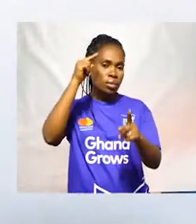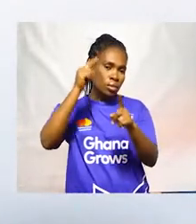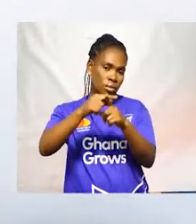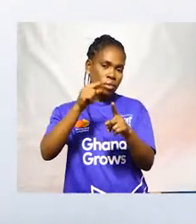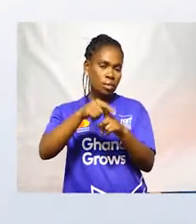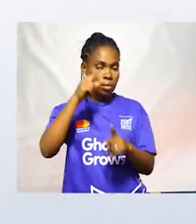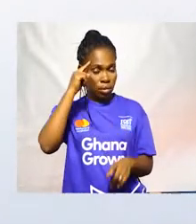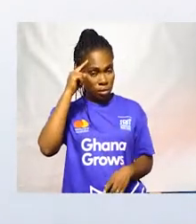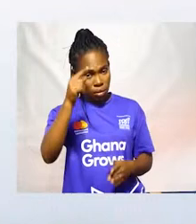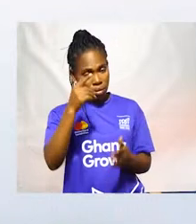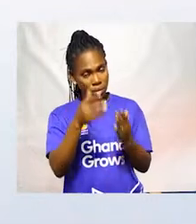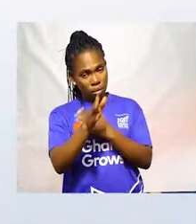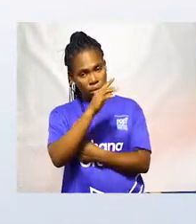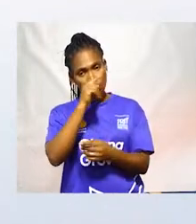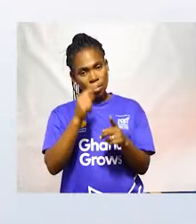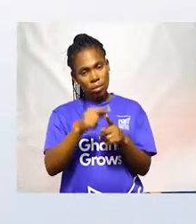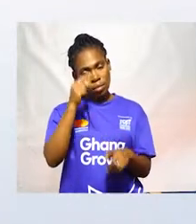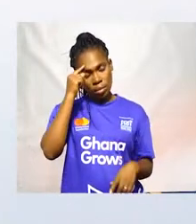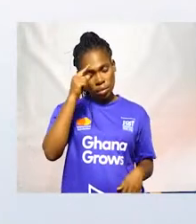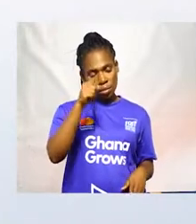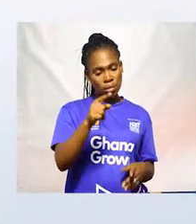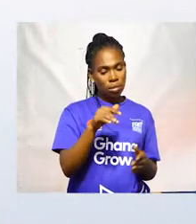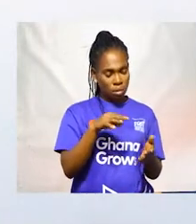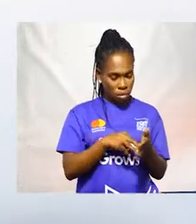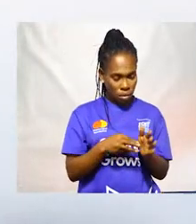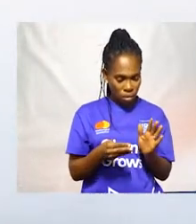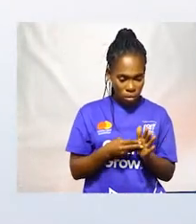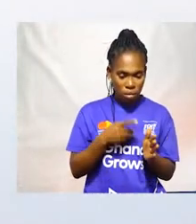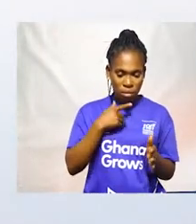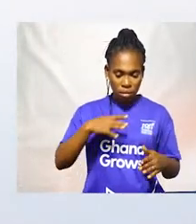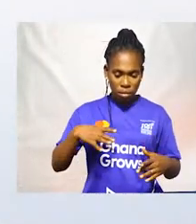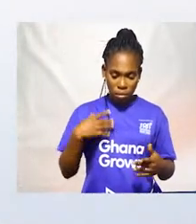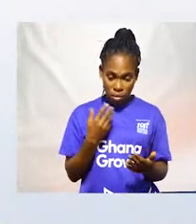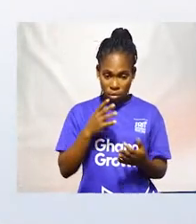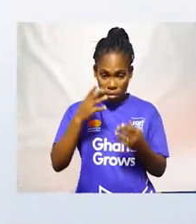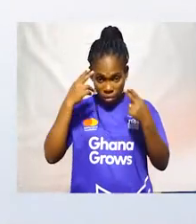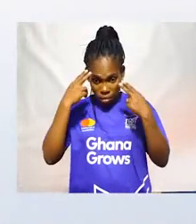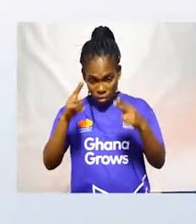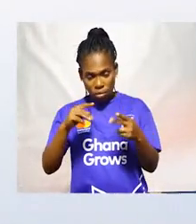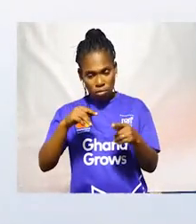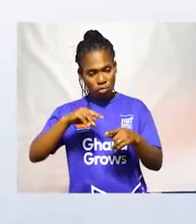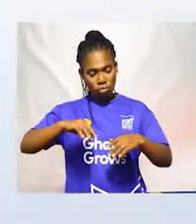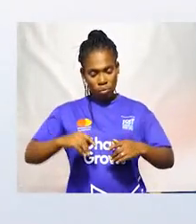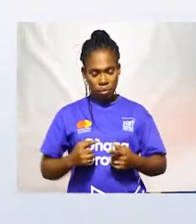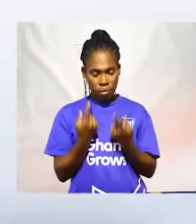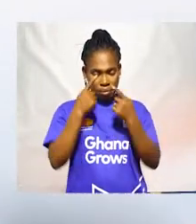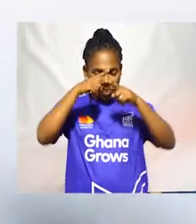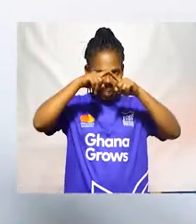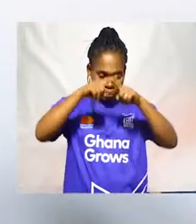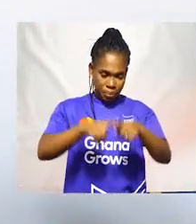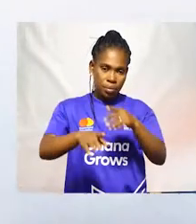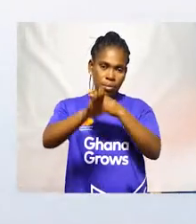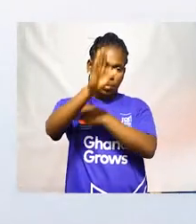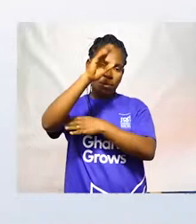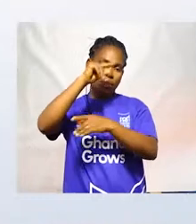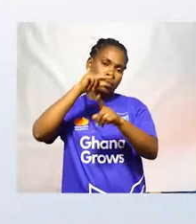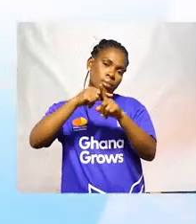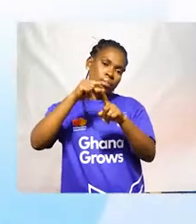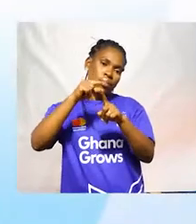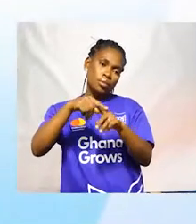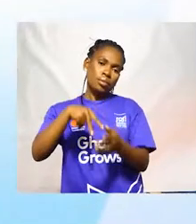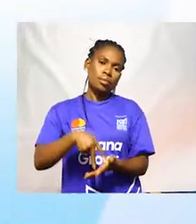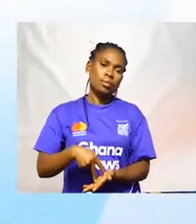us. And so we are able to pick ourselves up depending on the word of God to be able to bounce